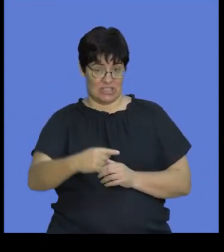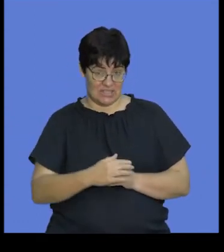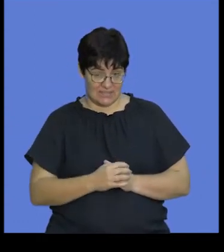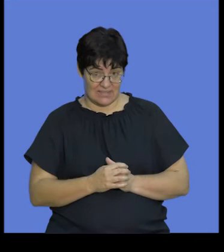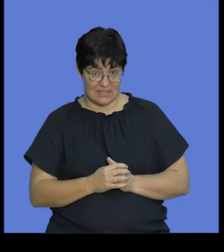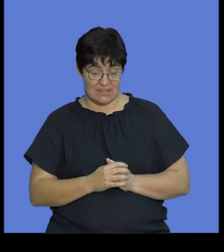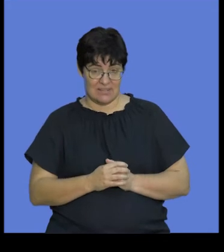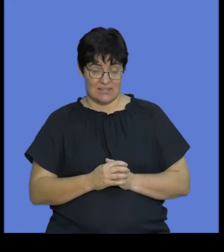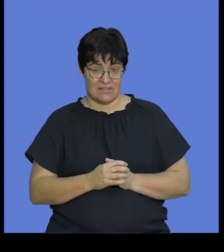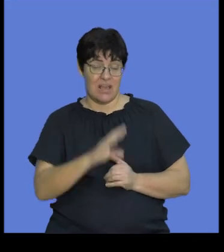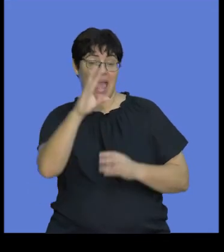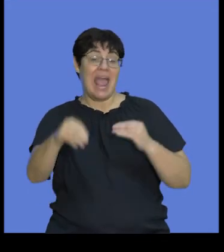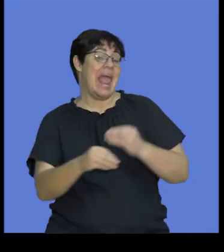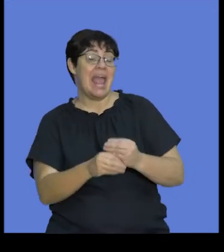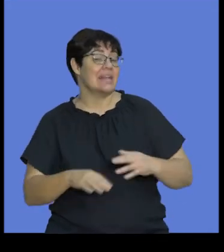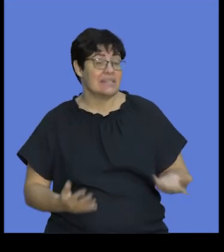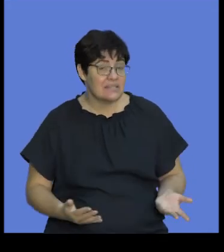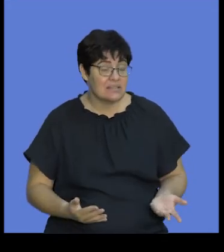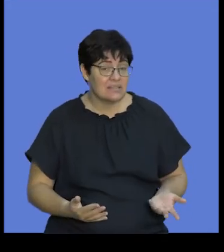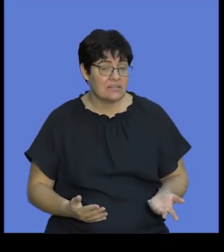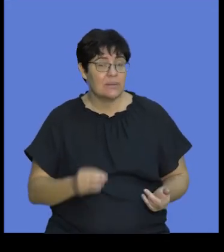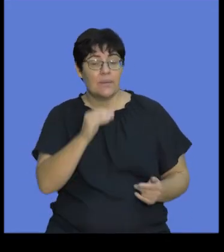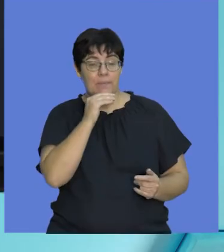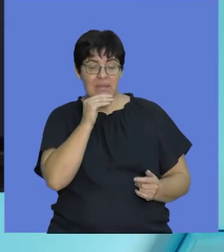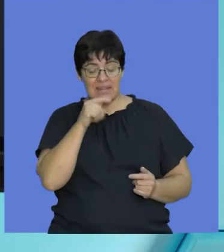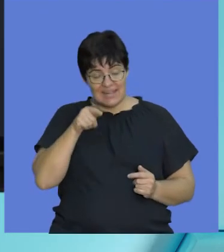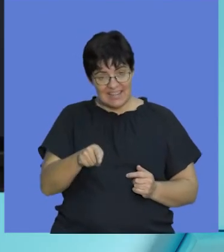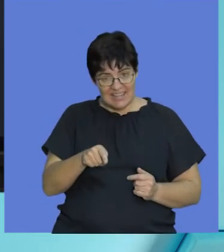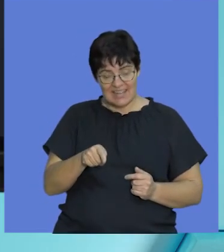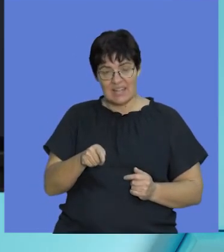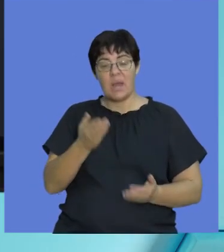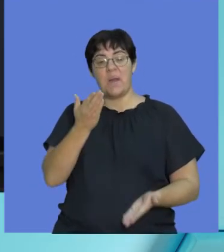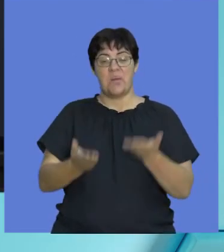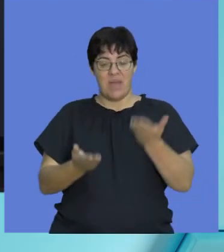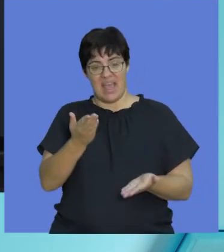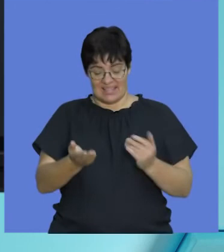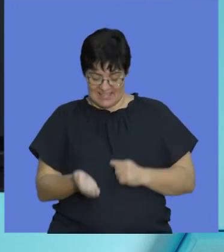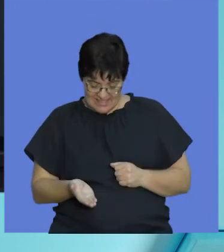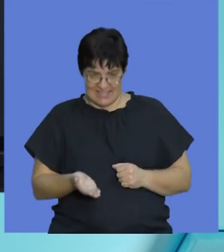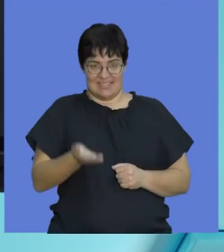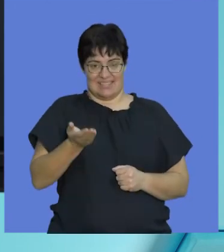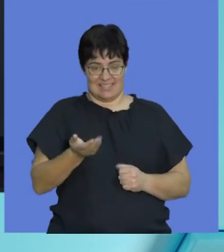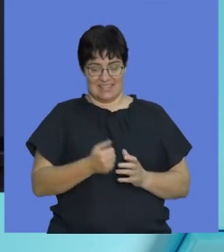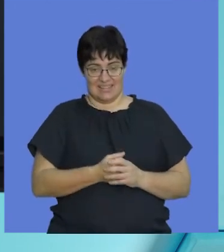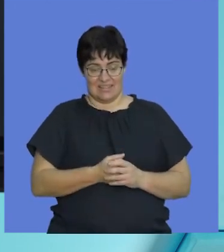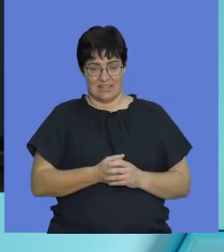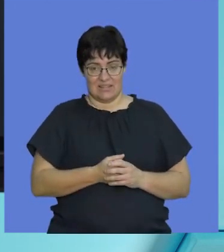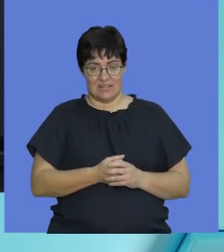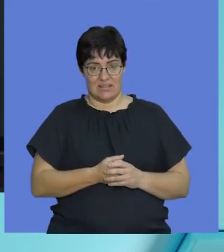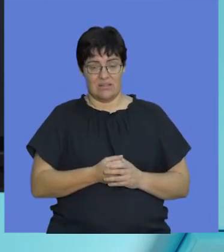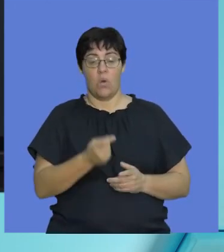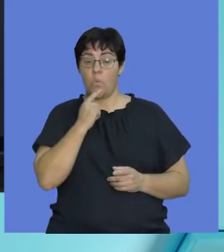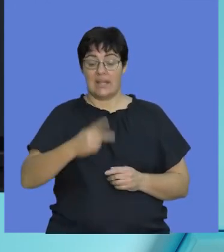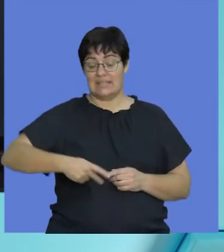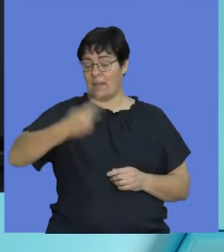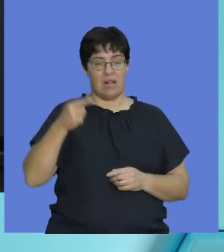kilogram. By adding it, we are increasing the mass this time. Now, it's not an increase